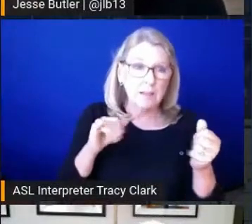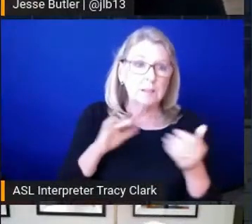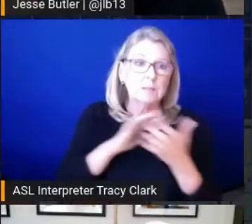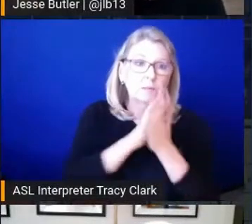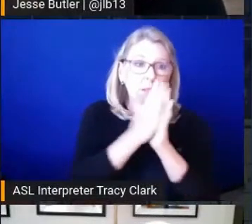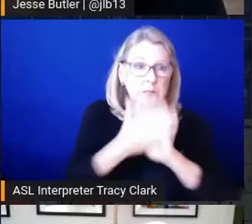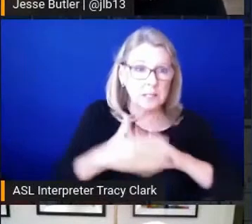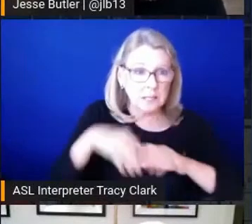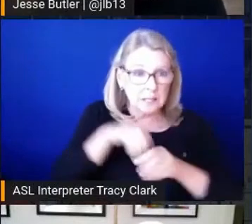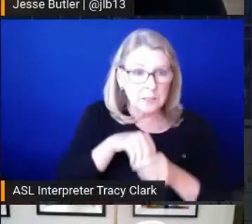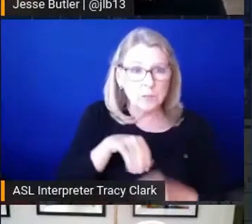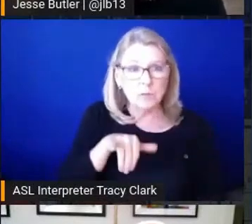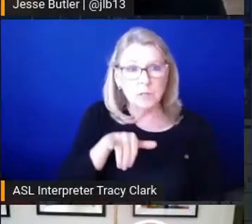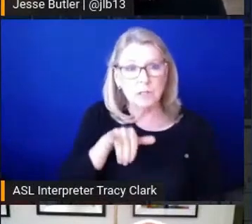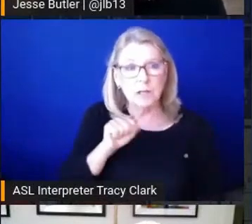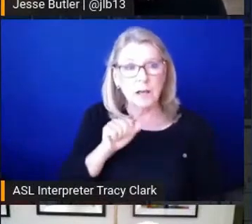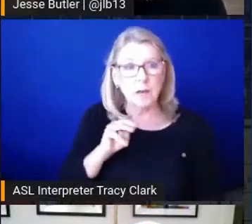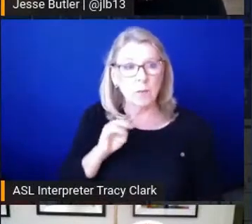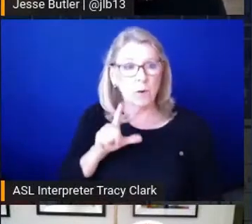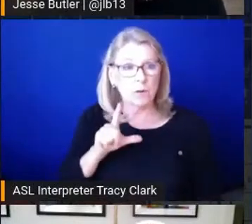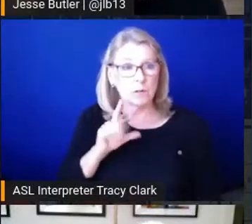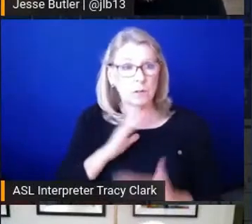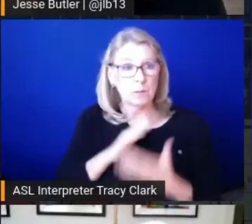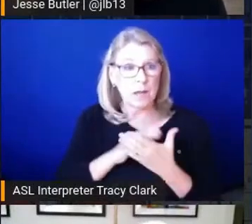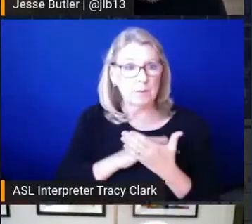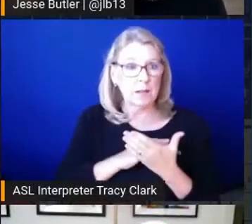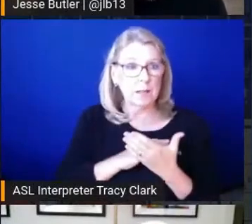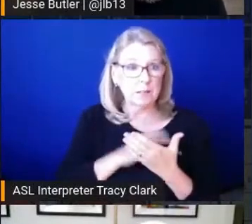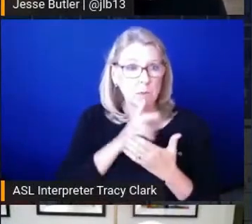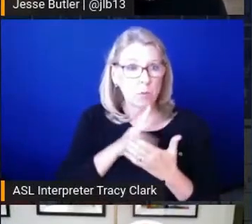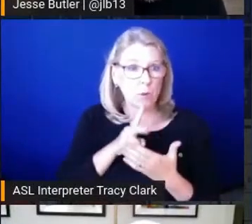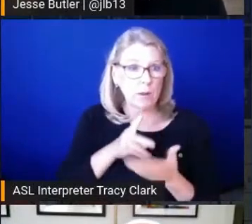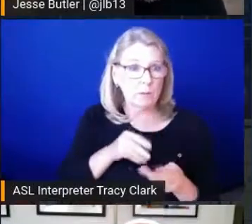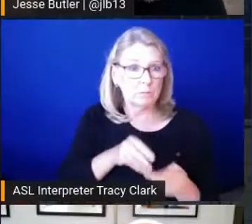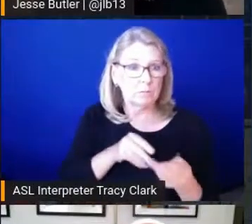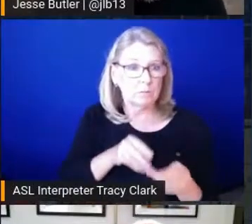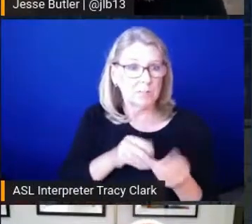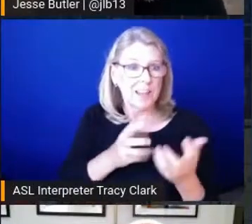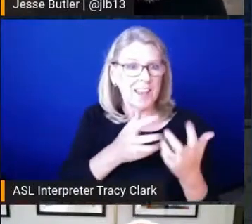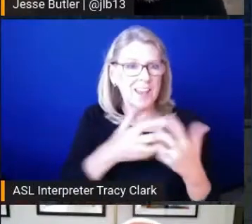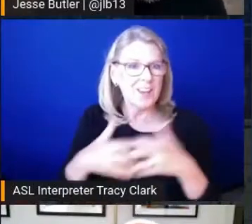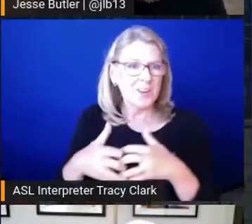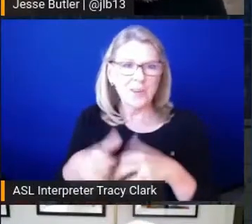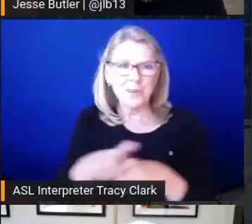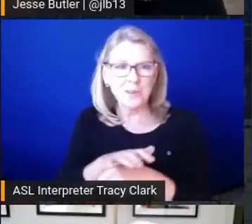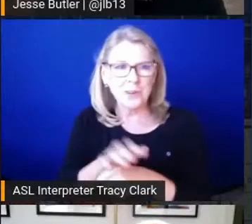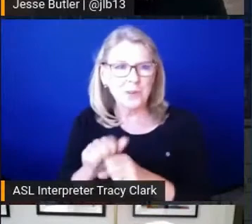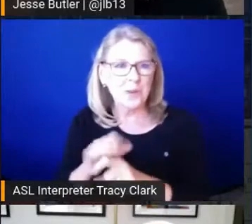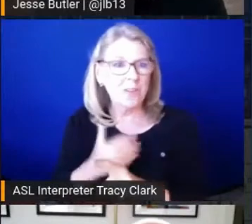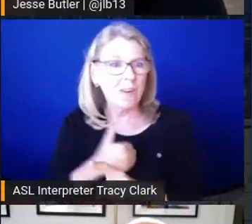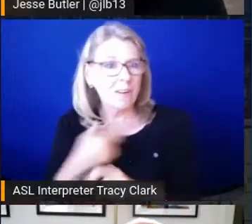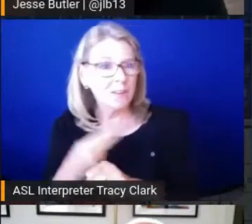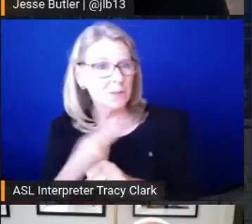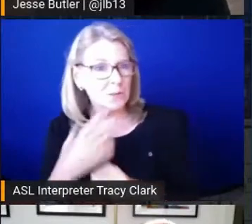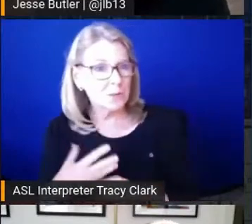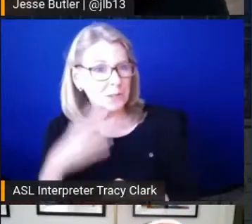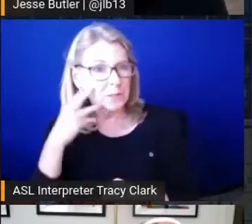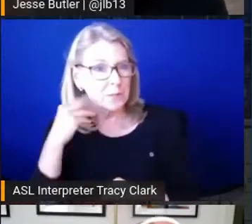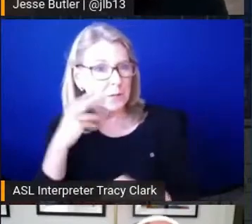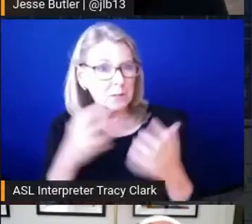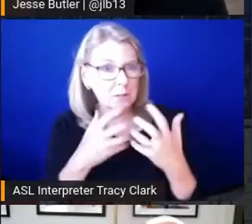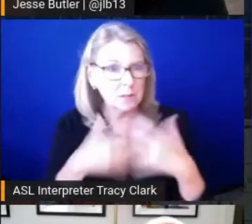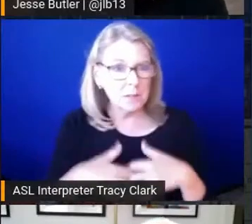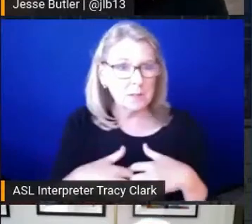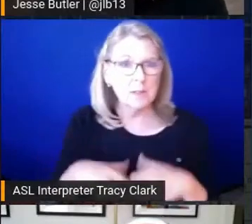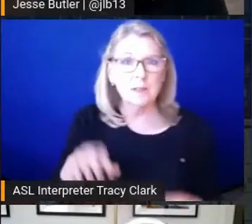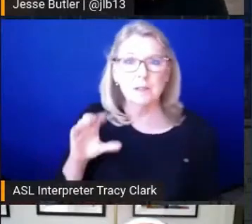does, it integrates fully with our user experience, which is really just the Kubernetes API. So CDK is all about the